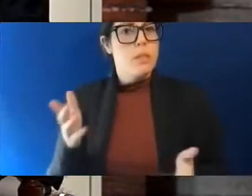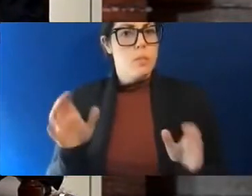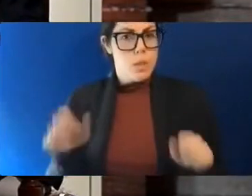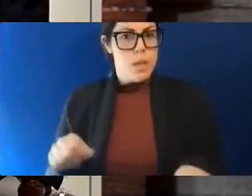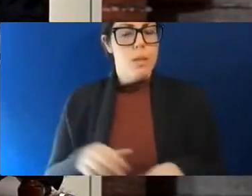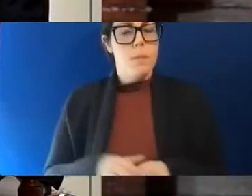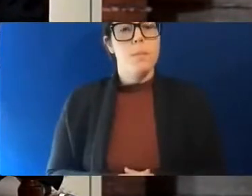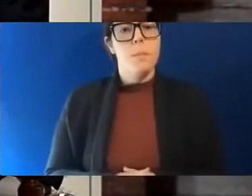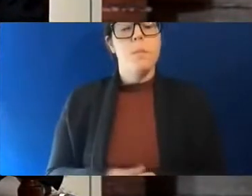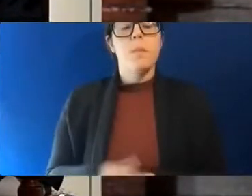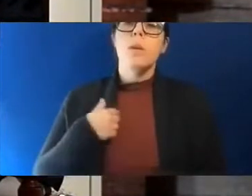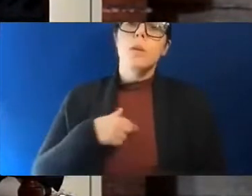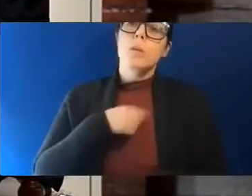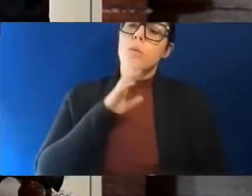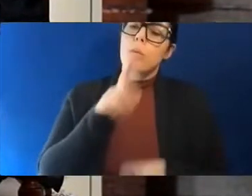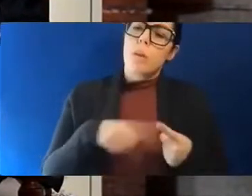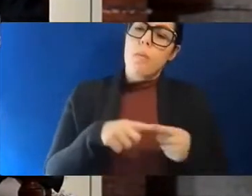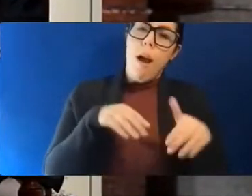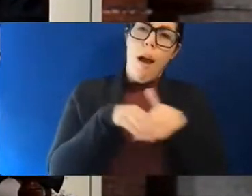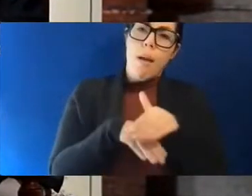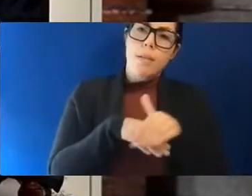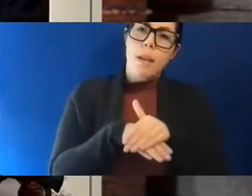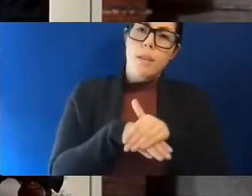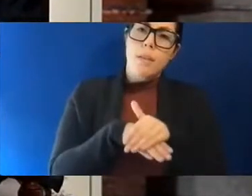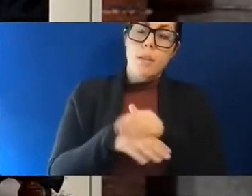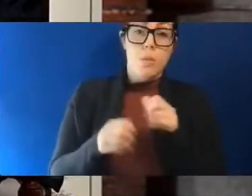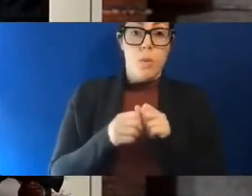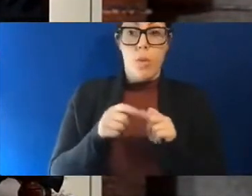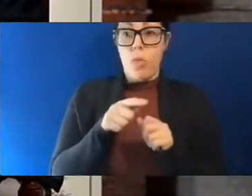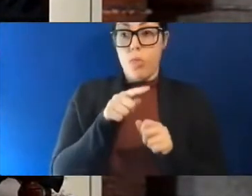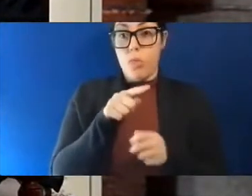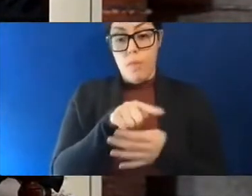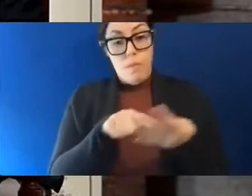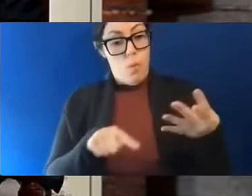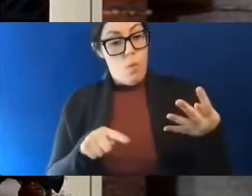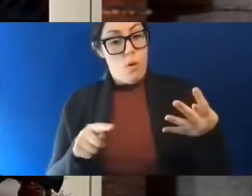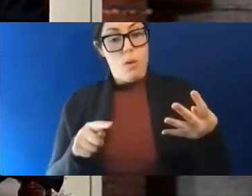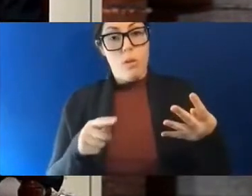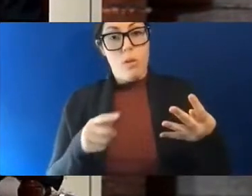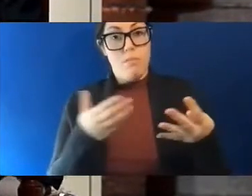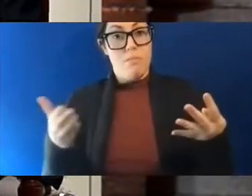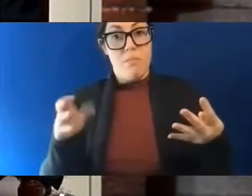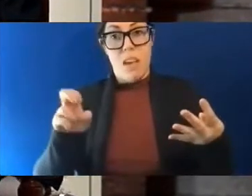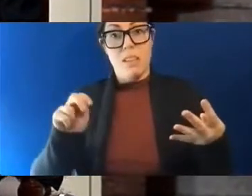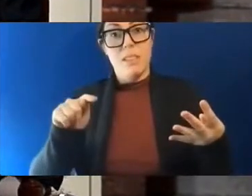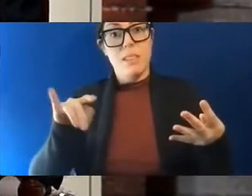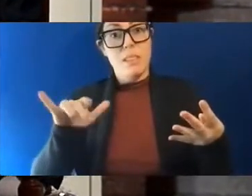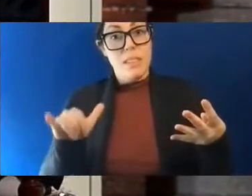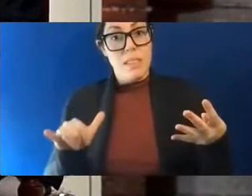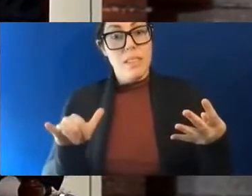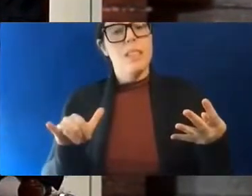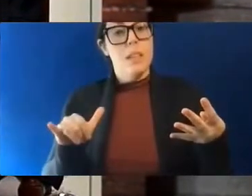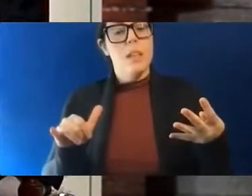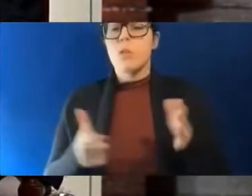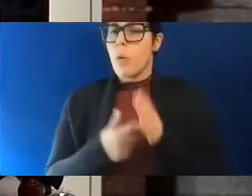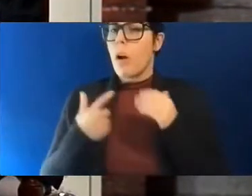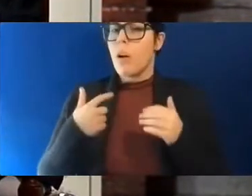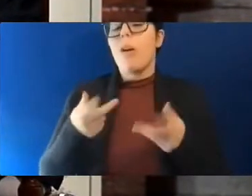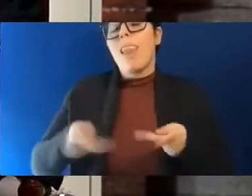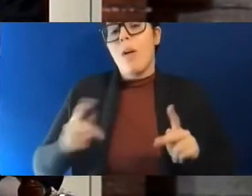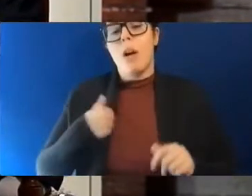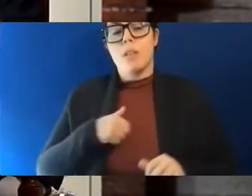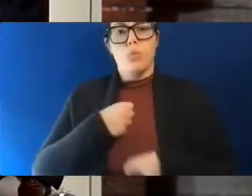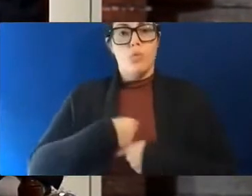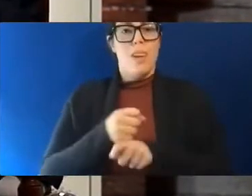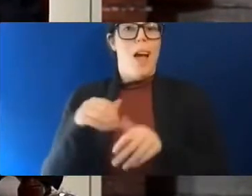about access. With these 4 different entities, it will allow us to create access. So